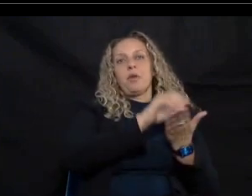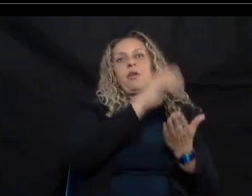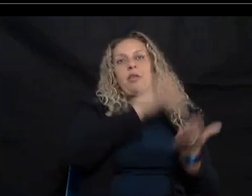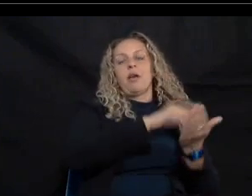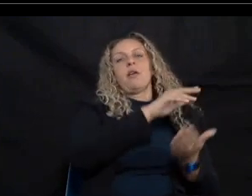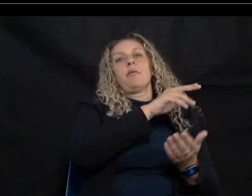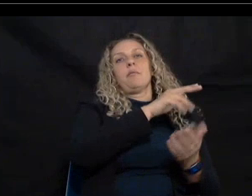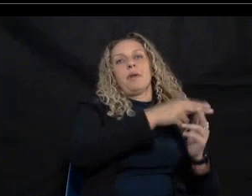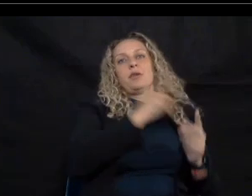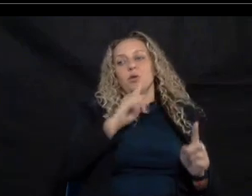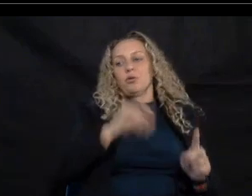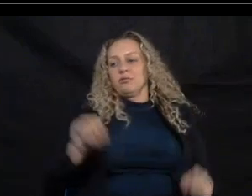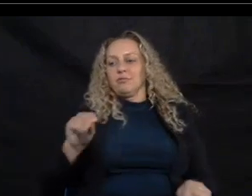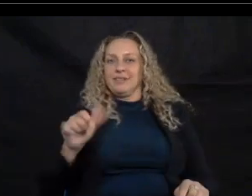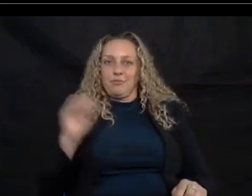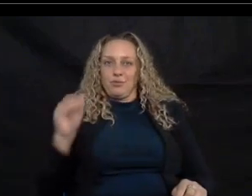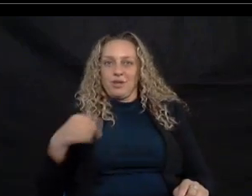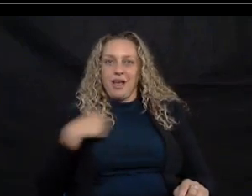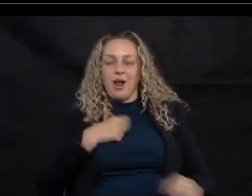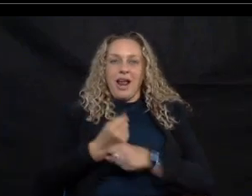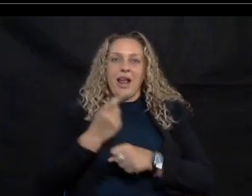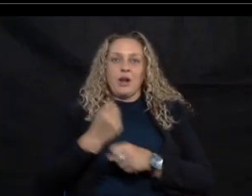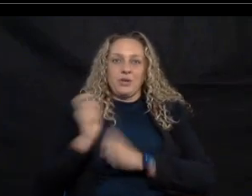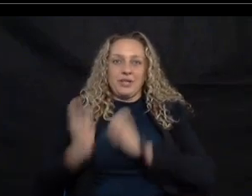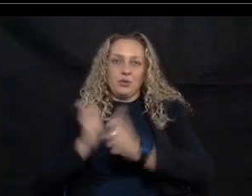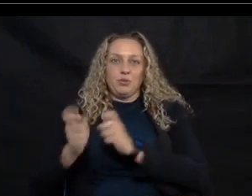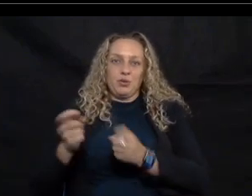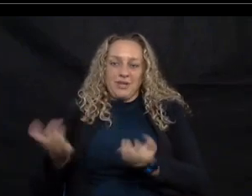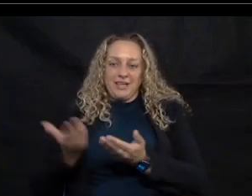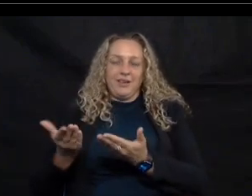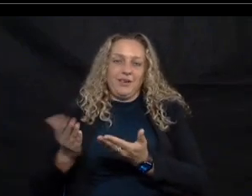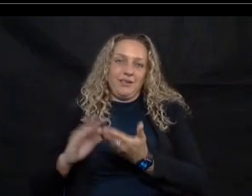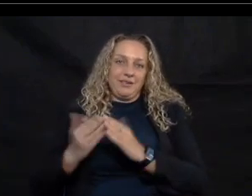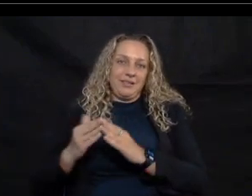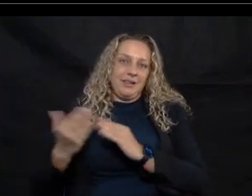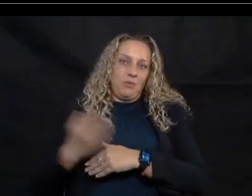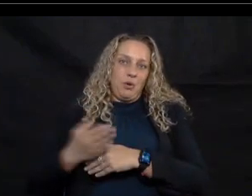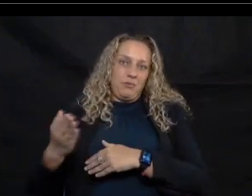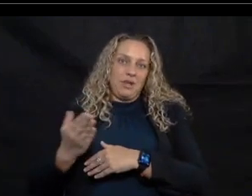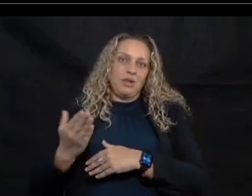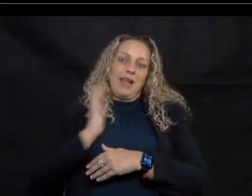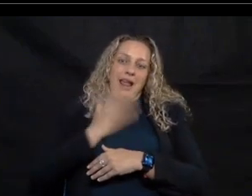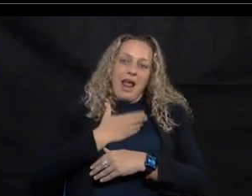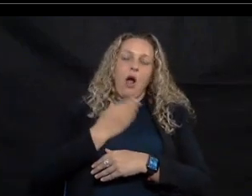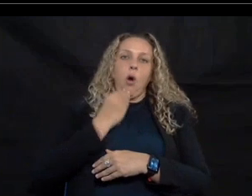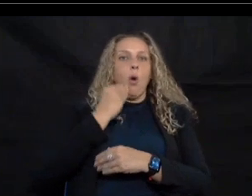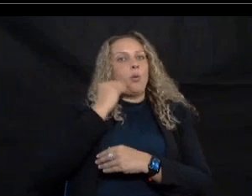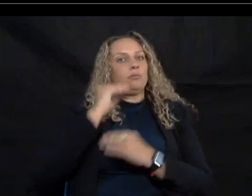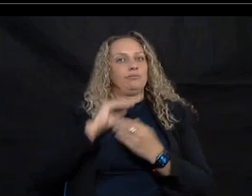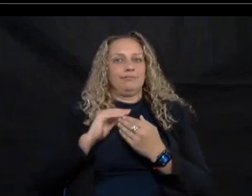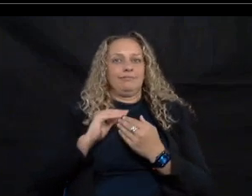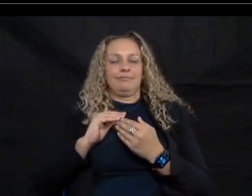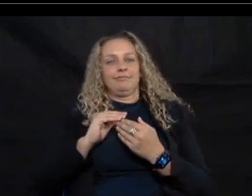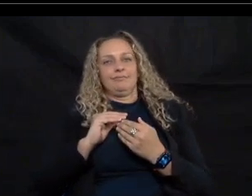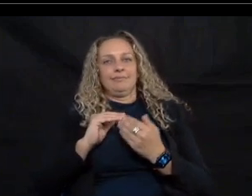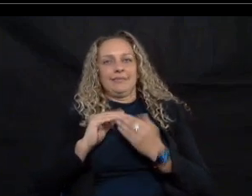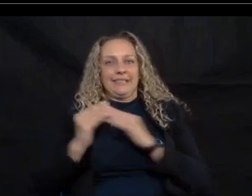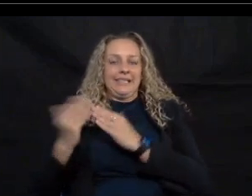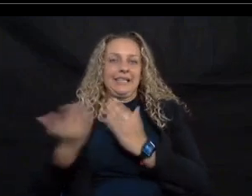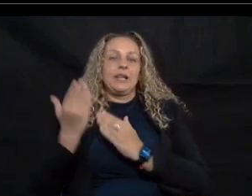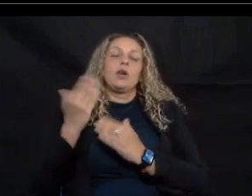about 10% of our annual distribution has gone here into our home city. Over